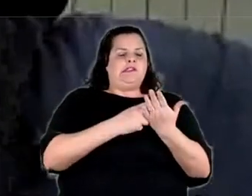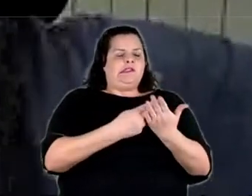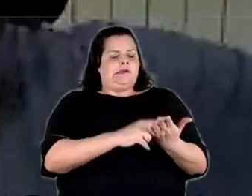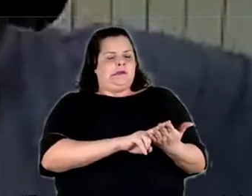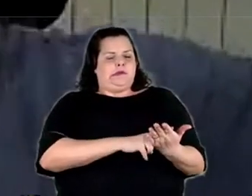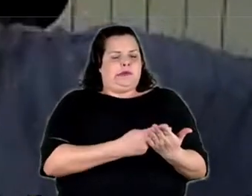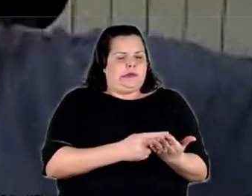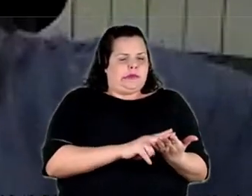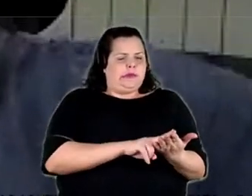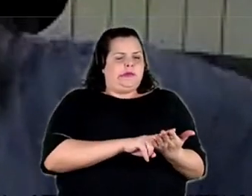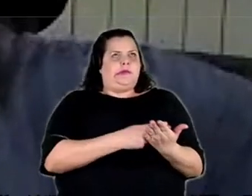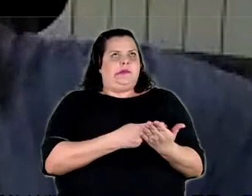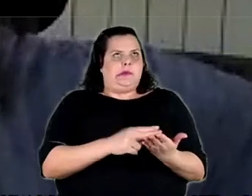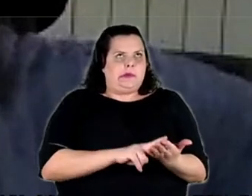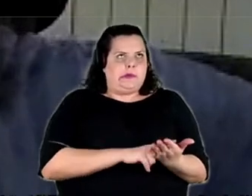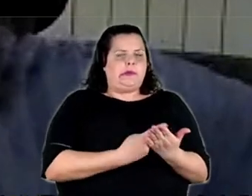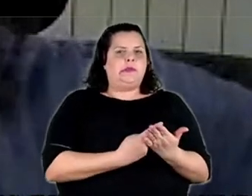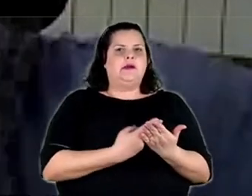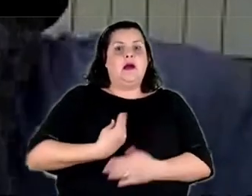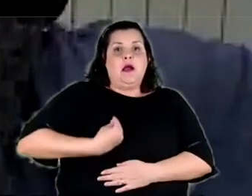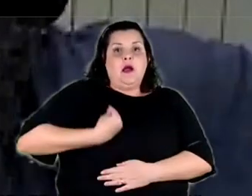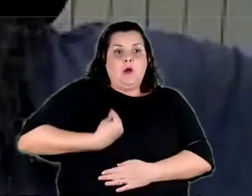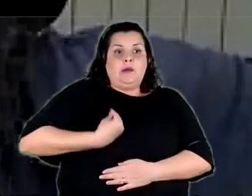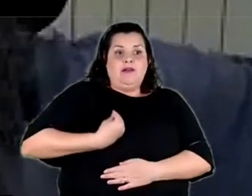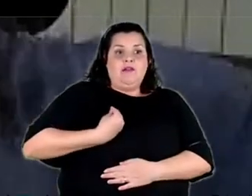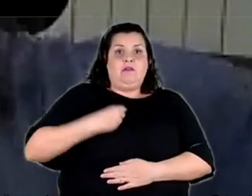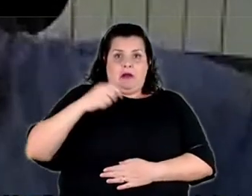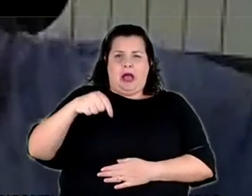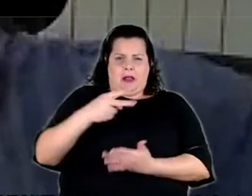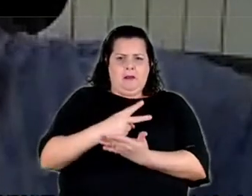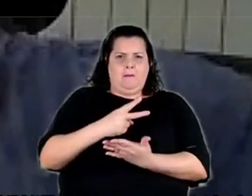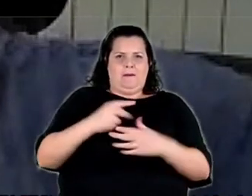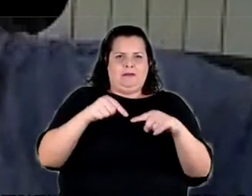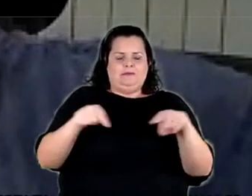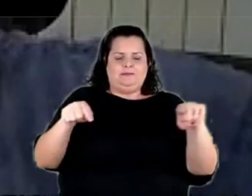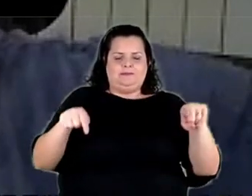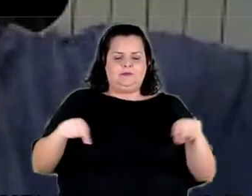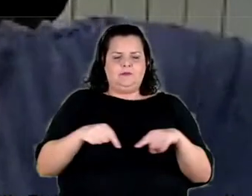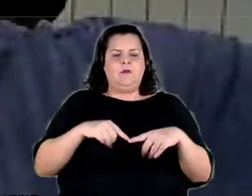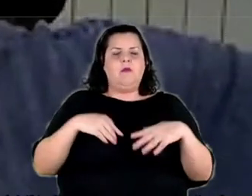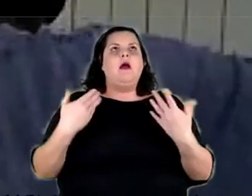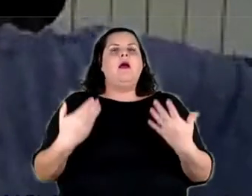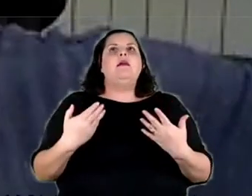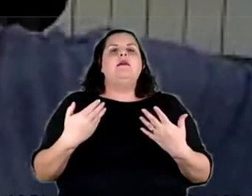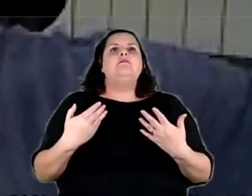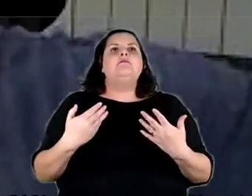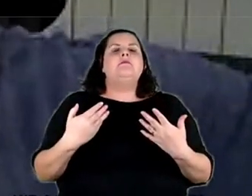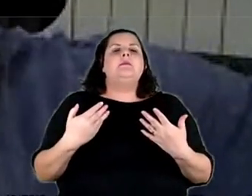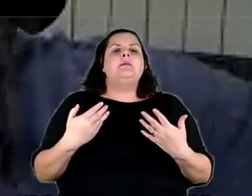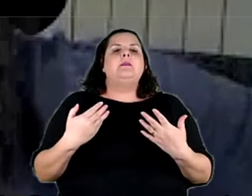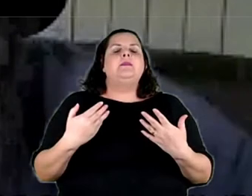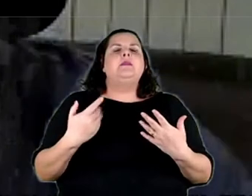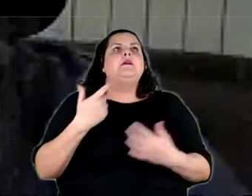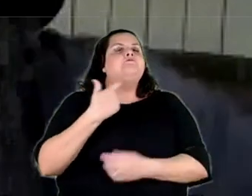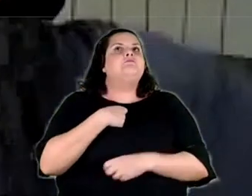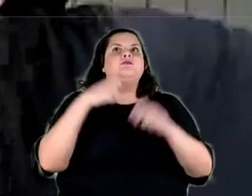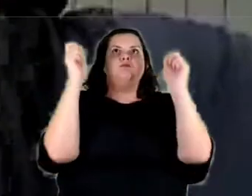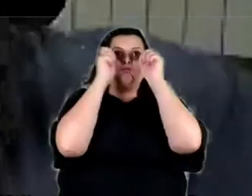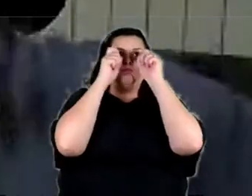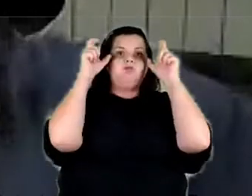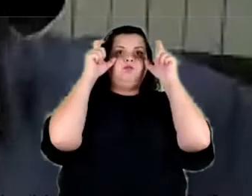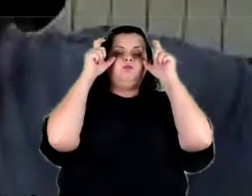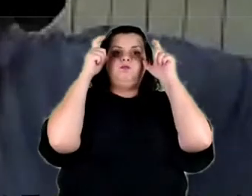out on the next hill, literally on the next hill where there are two Palestinian villages,